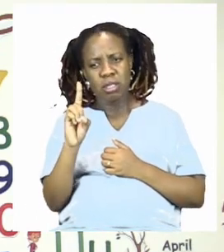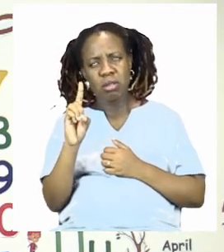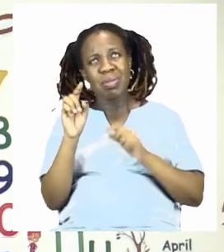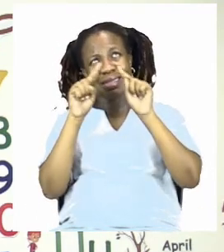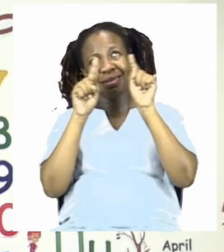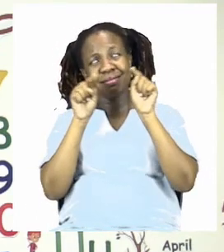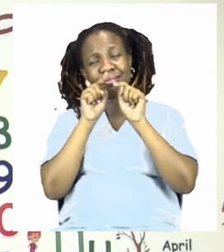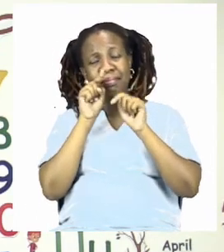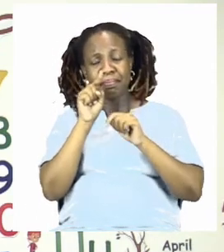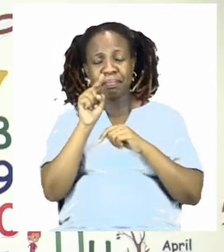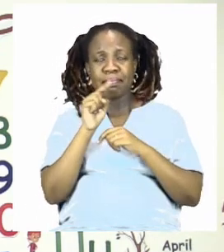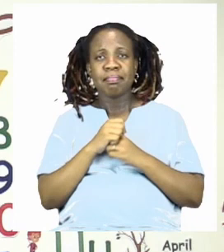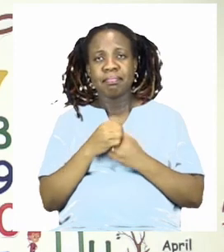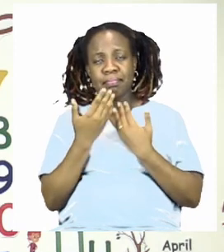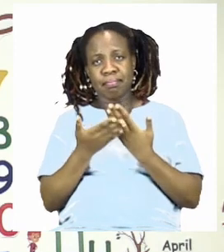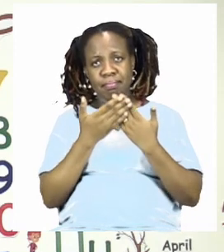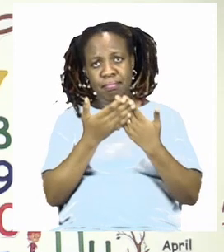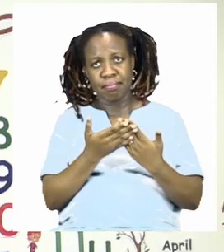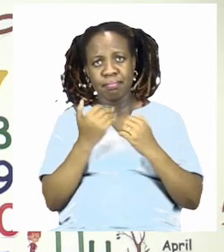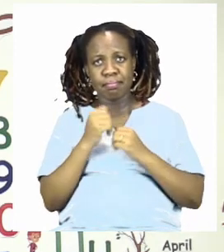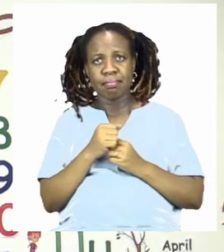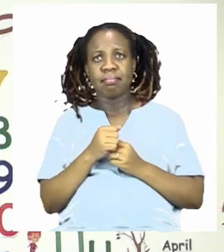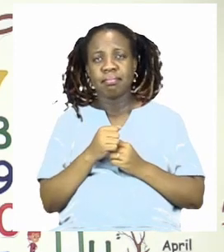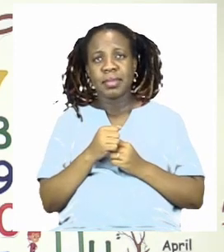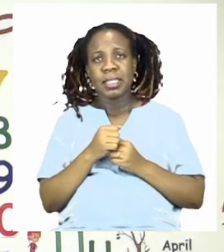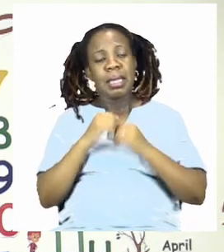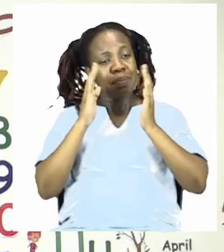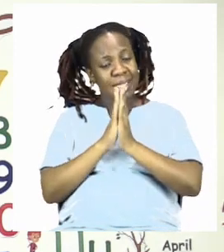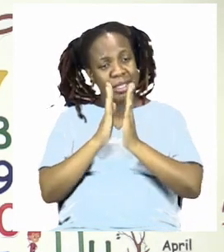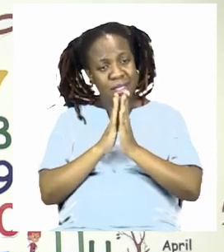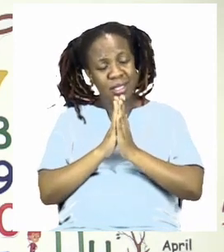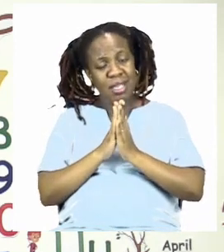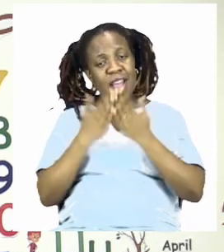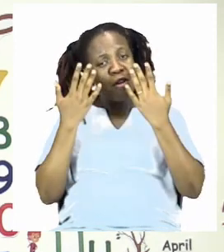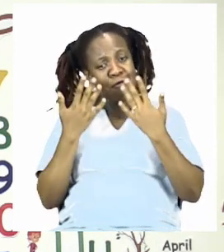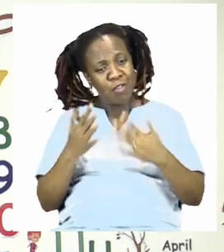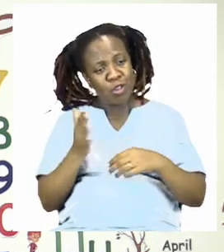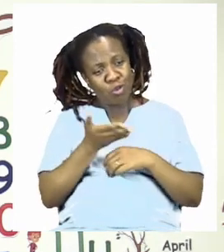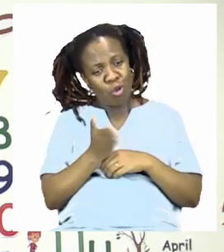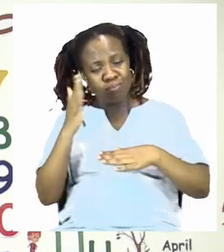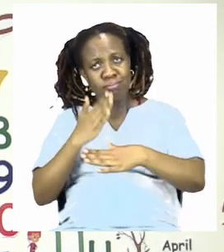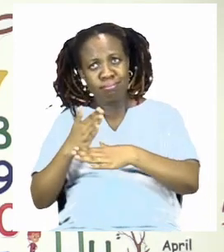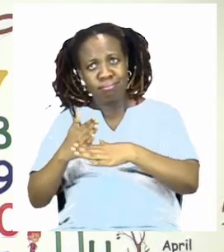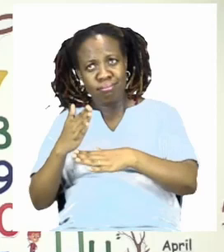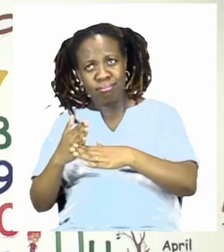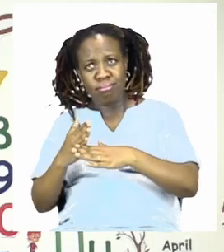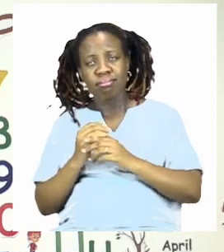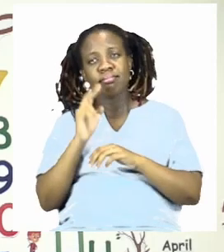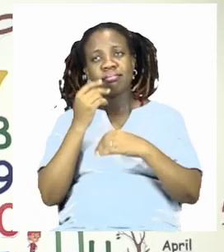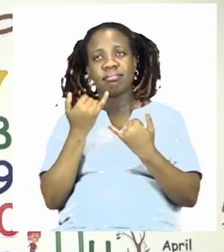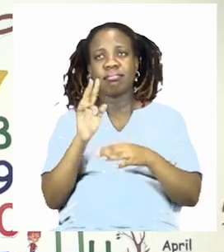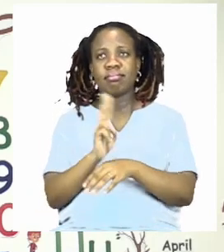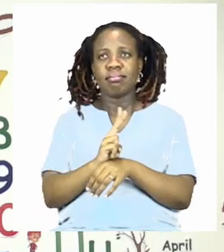shapes. Now everyone, I am going to leave you to quickly finish this activity, and we'll see you after the